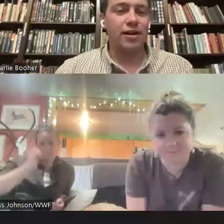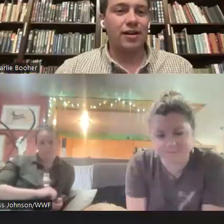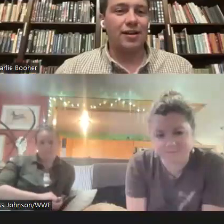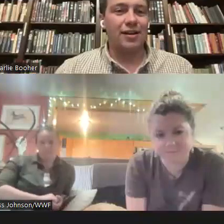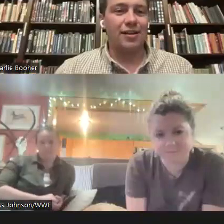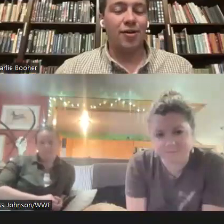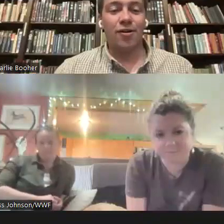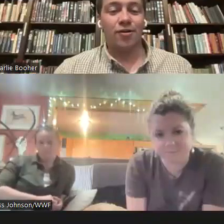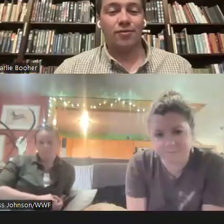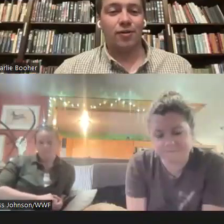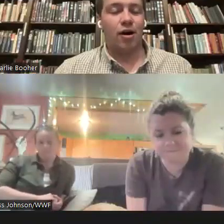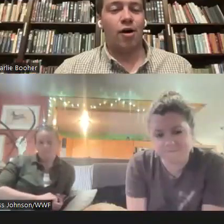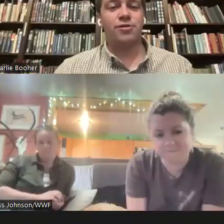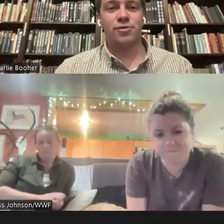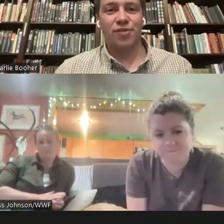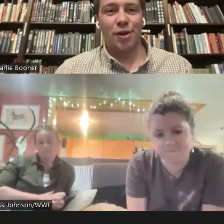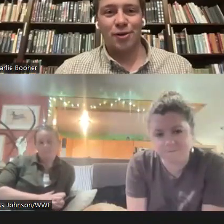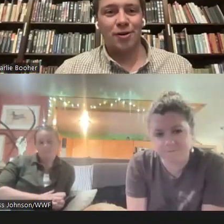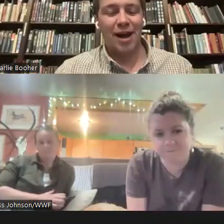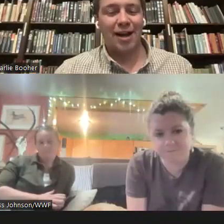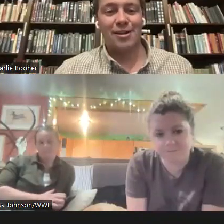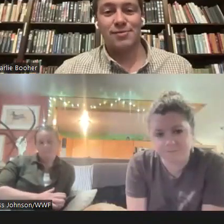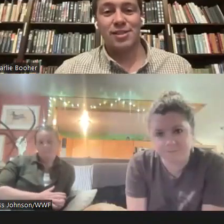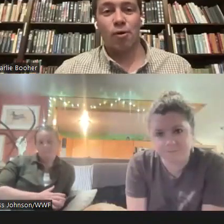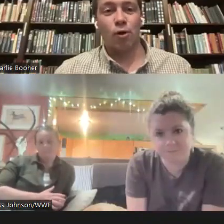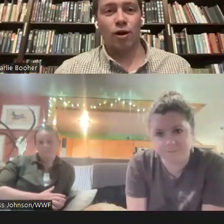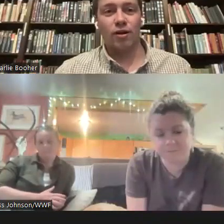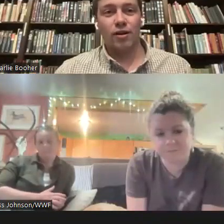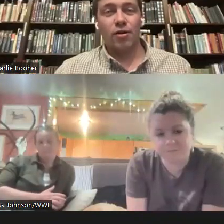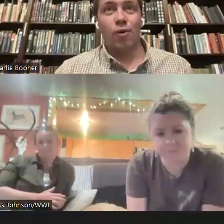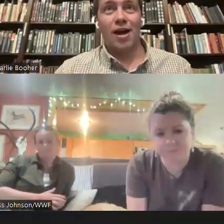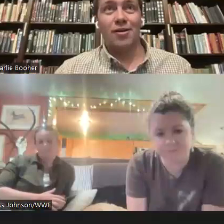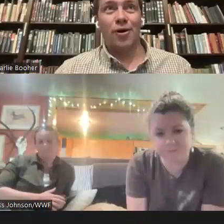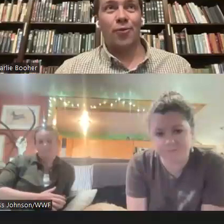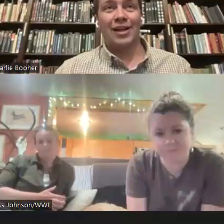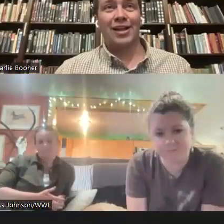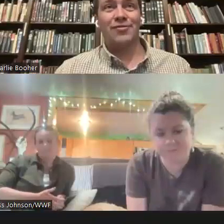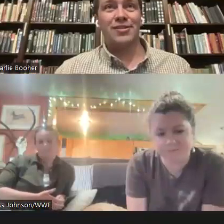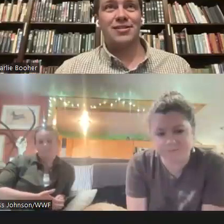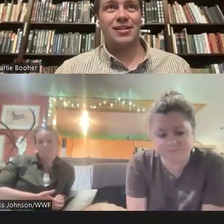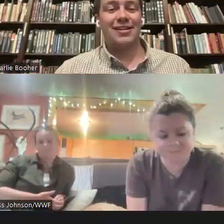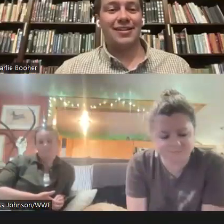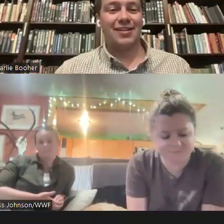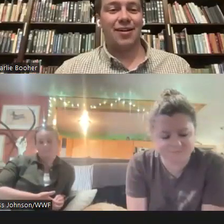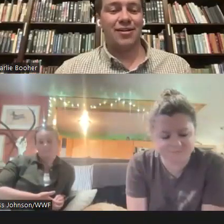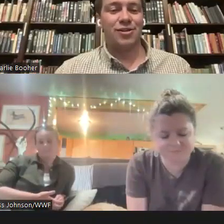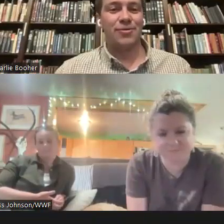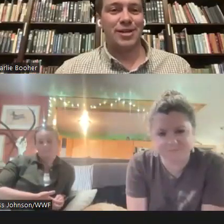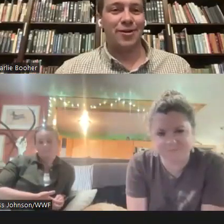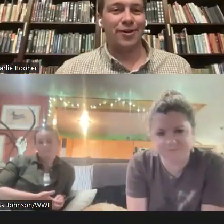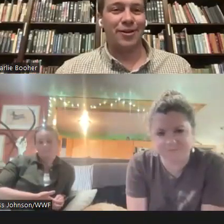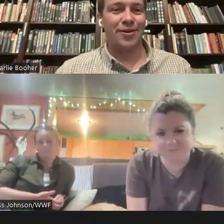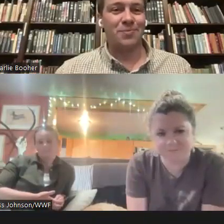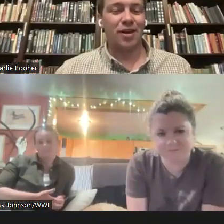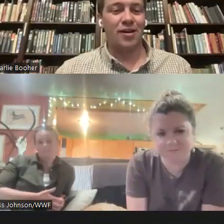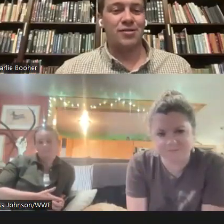users. There are all sorts of other mechanisms that work when wildlife is, as Jake